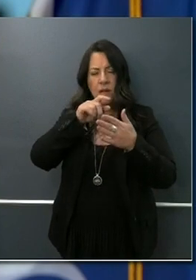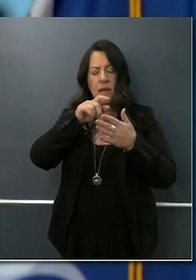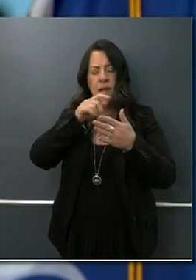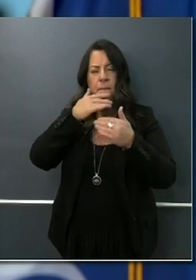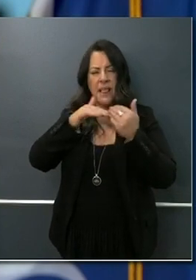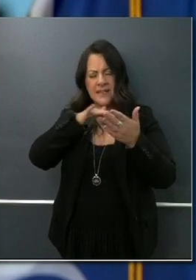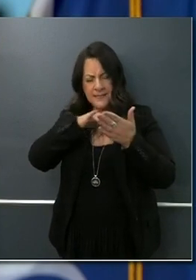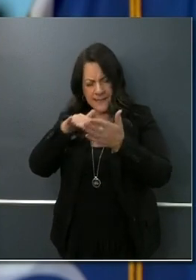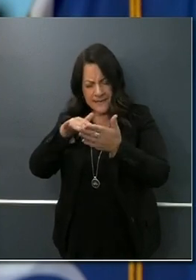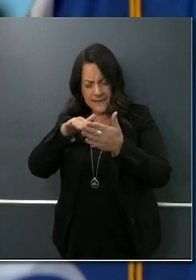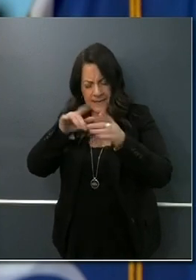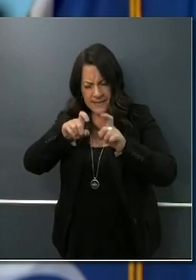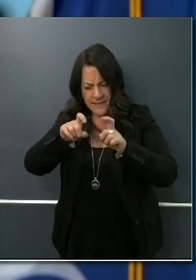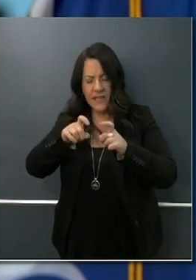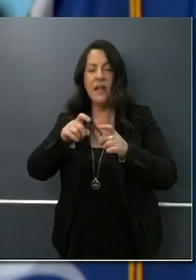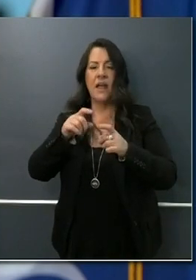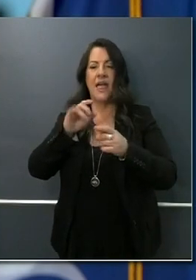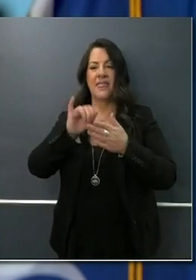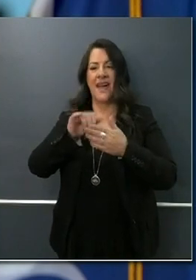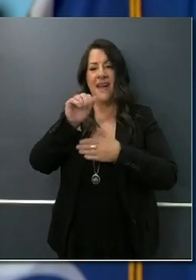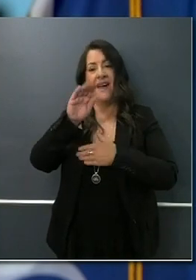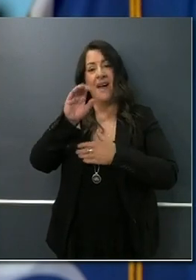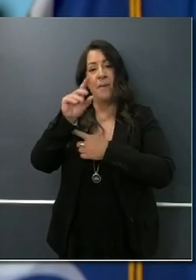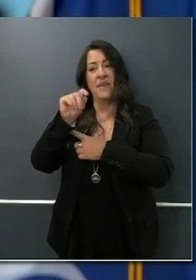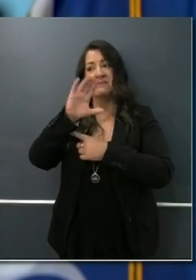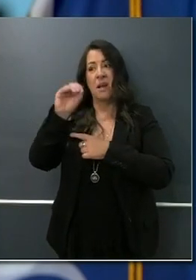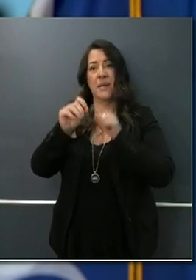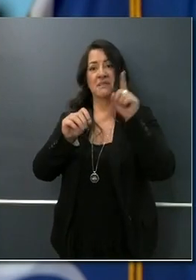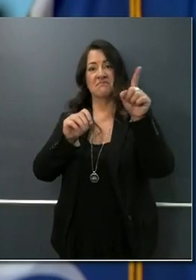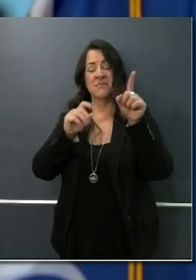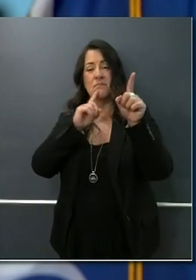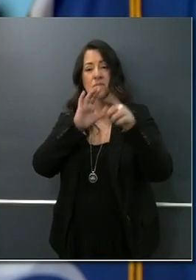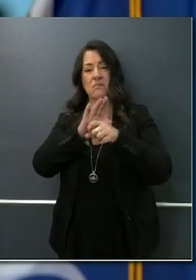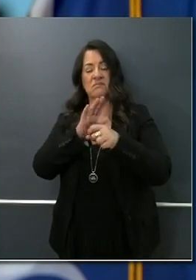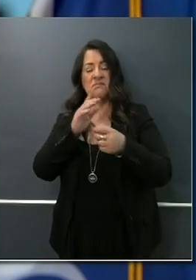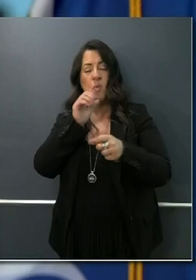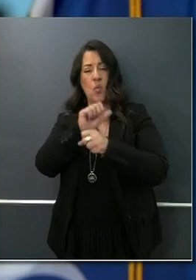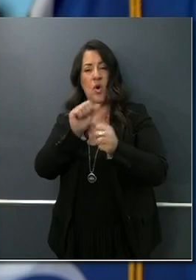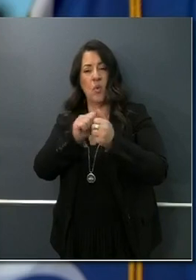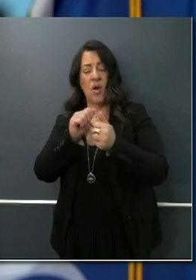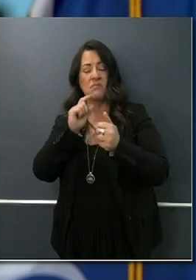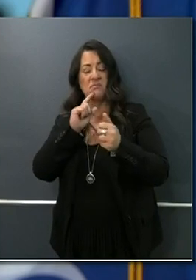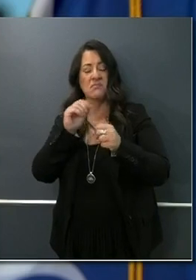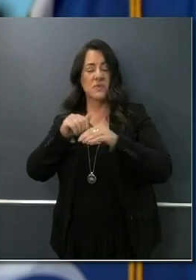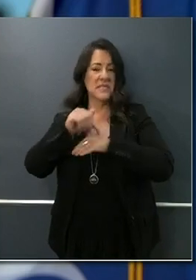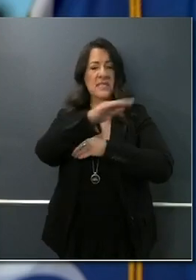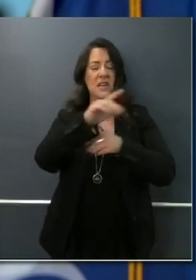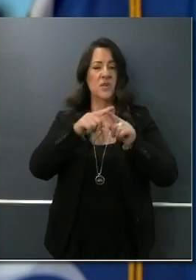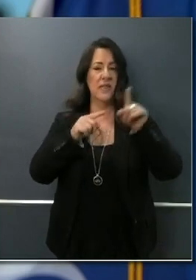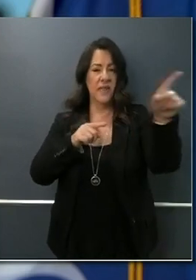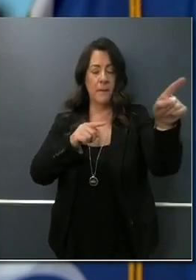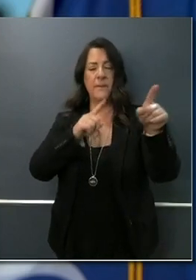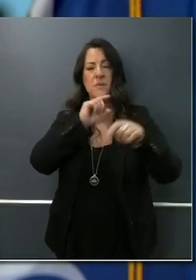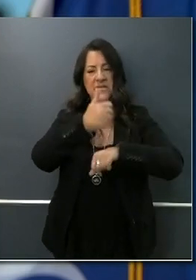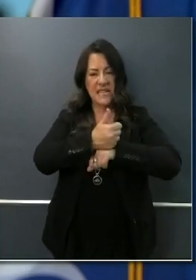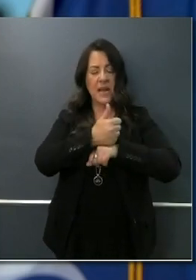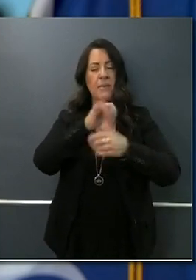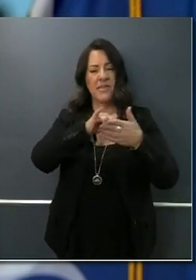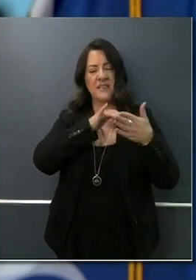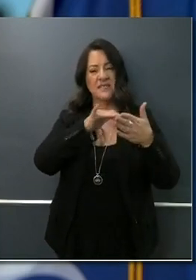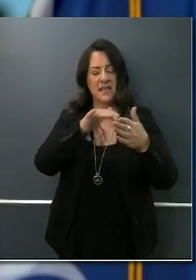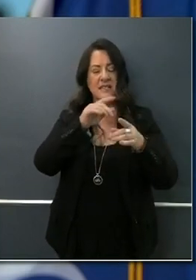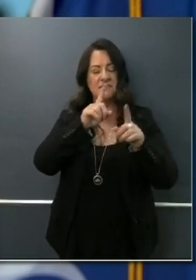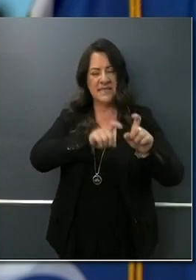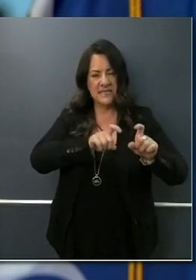has committed to, and we have procured. Those are going to sites where the machines are already in place, and we're